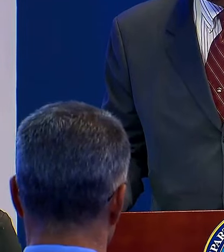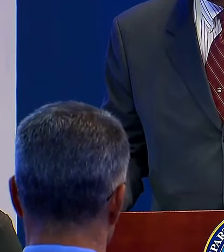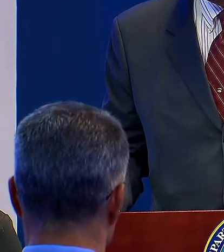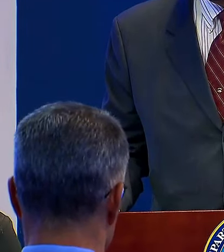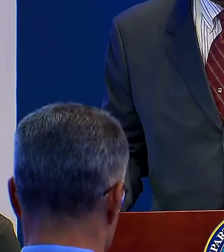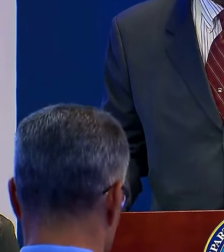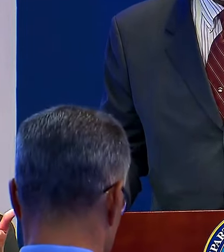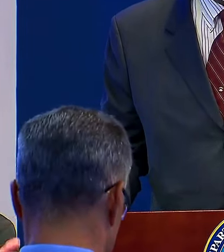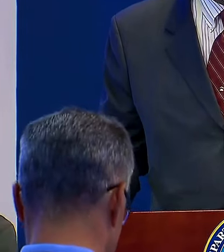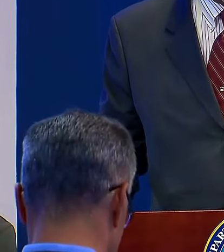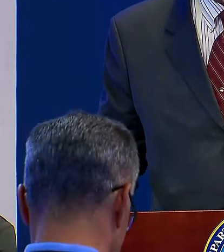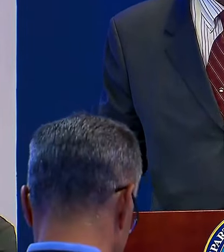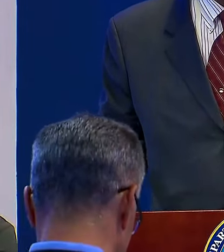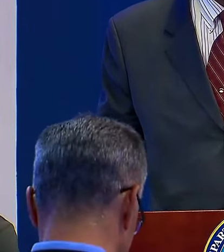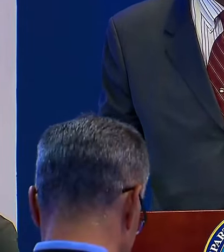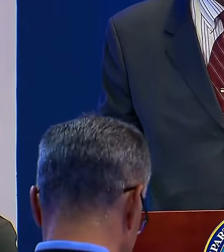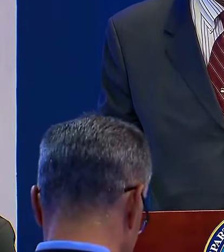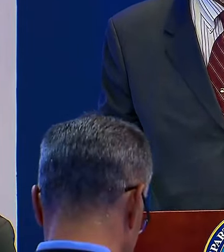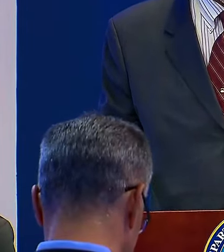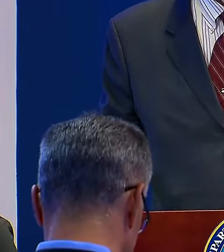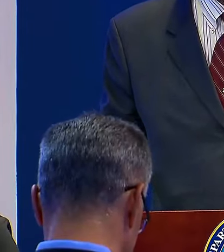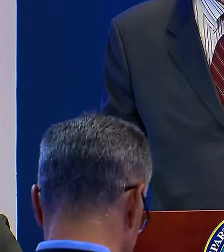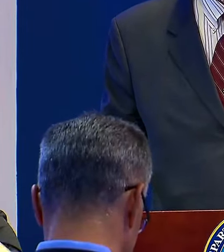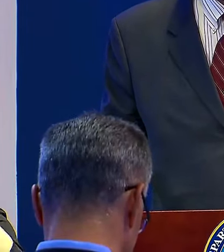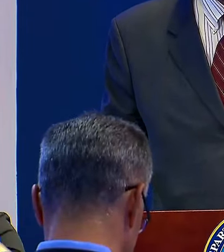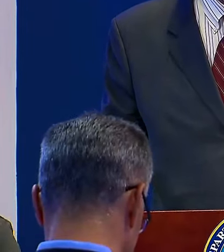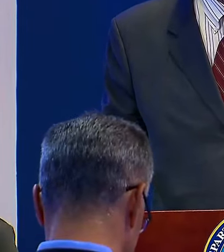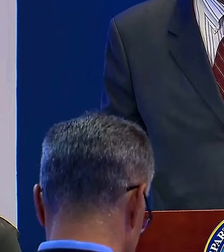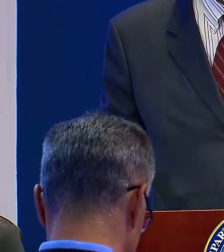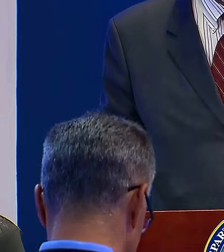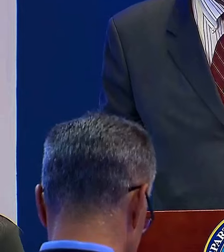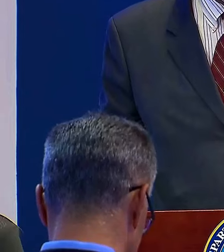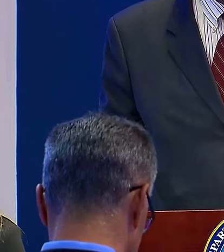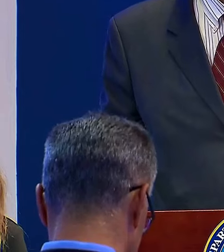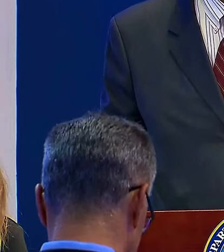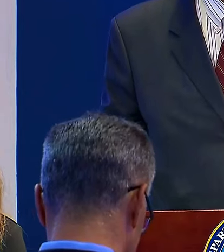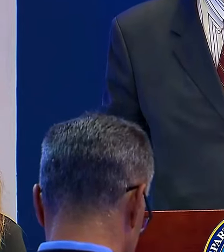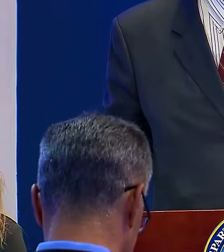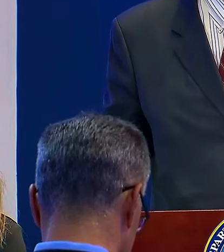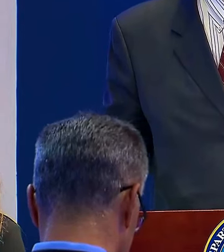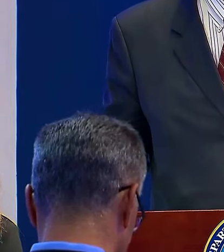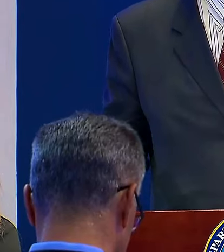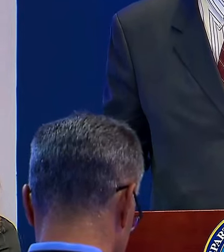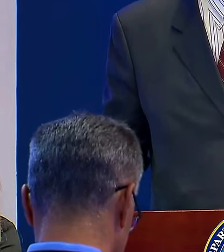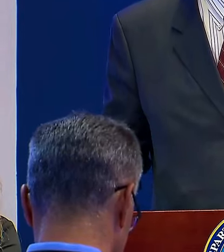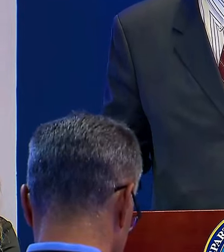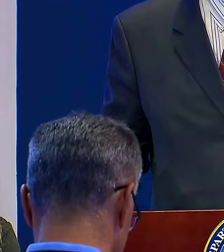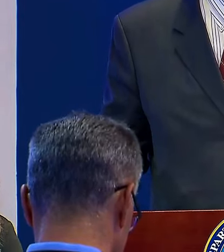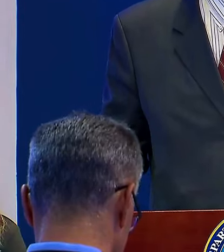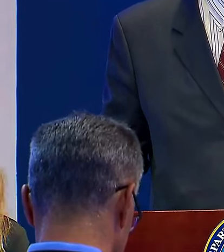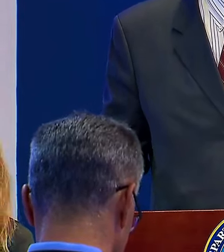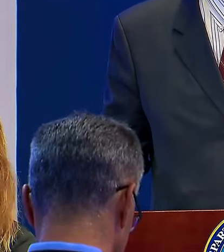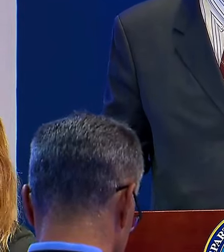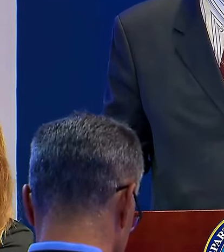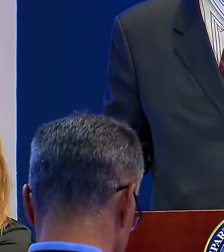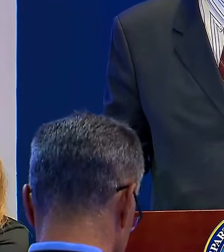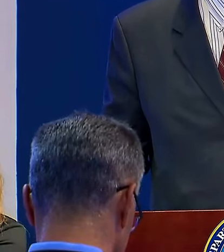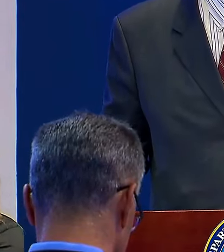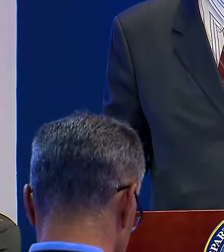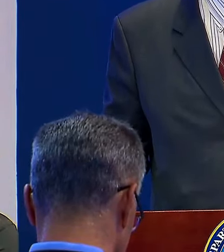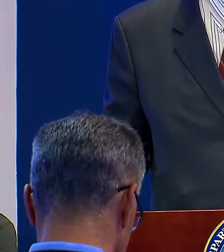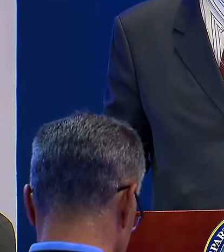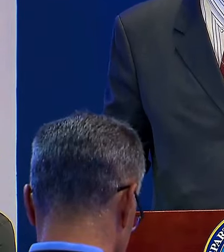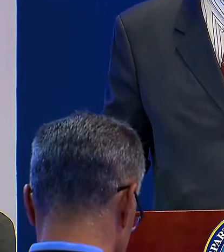we? I will bless the Lord at all times. His praise shall continually be in my